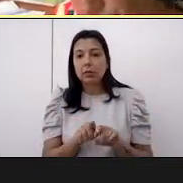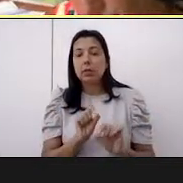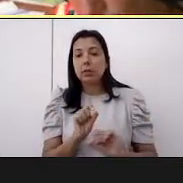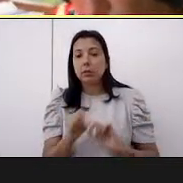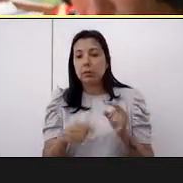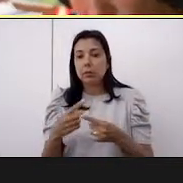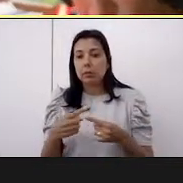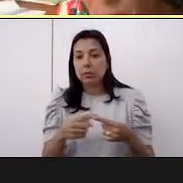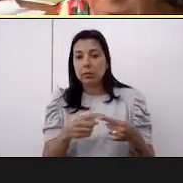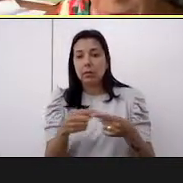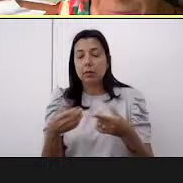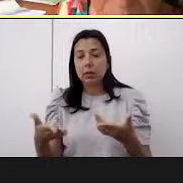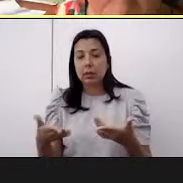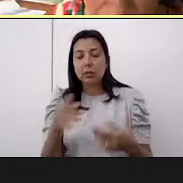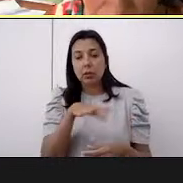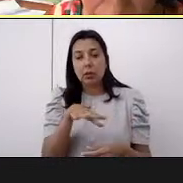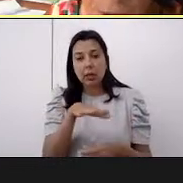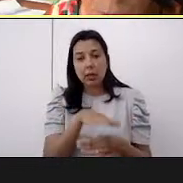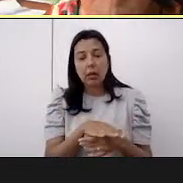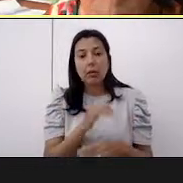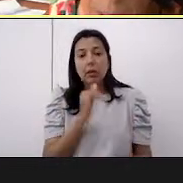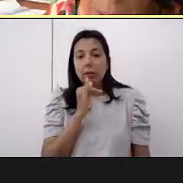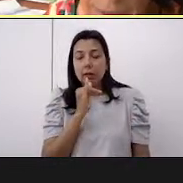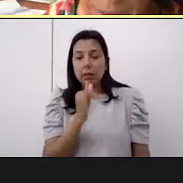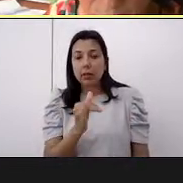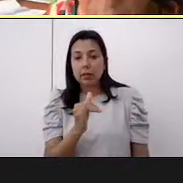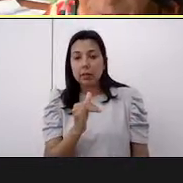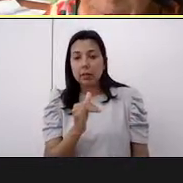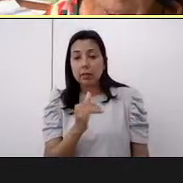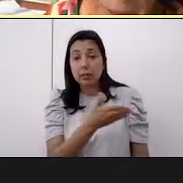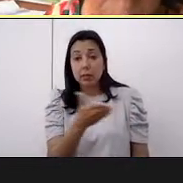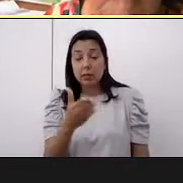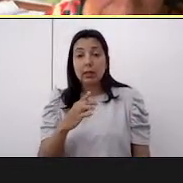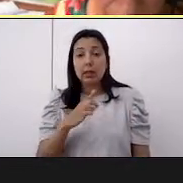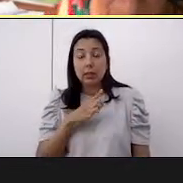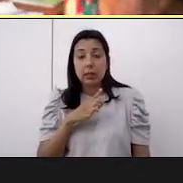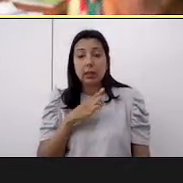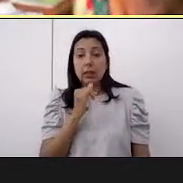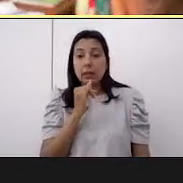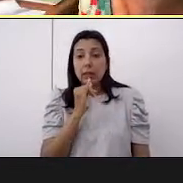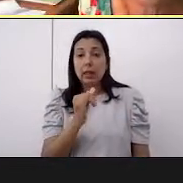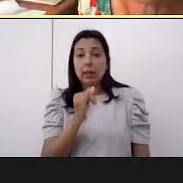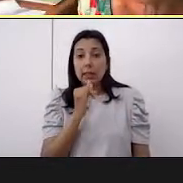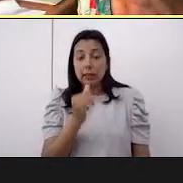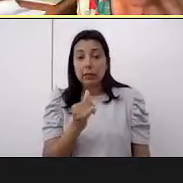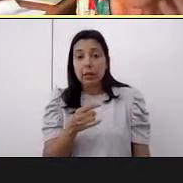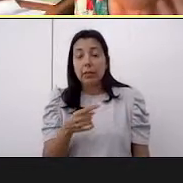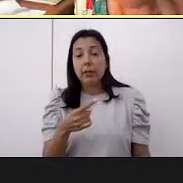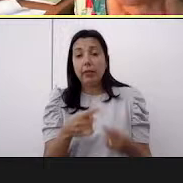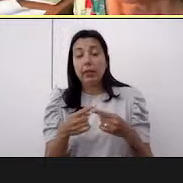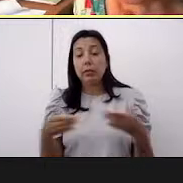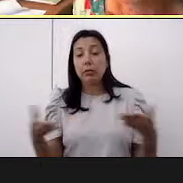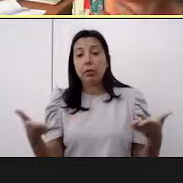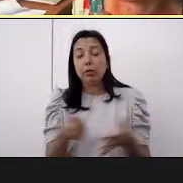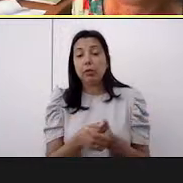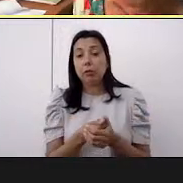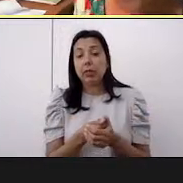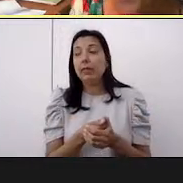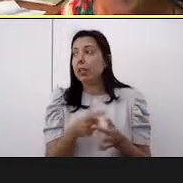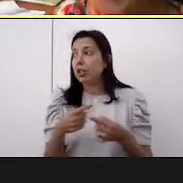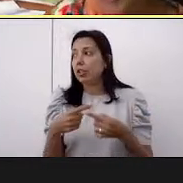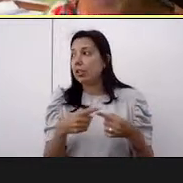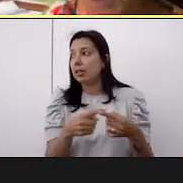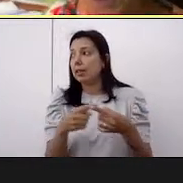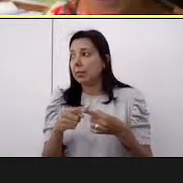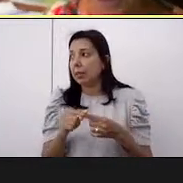have the three Romans, very famous FAO, WFP, and IFAD, which have a very